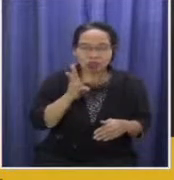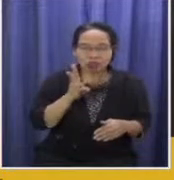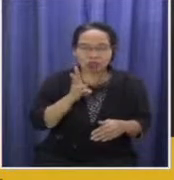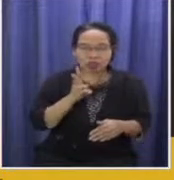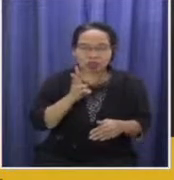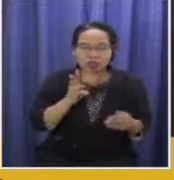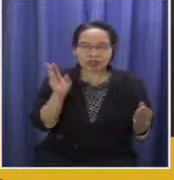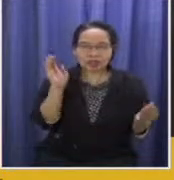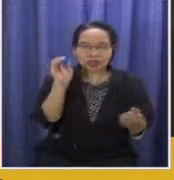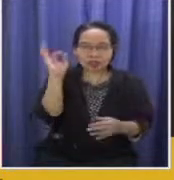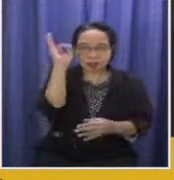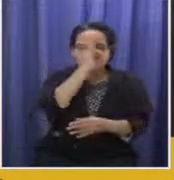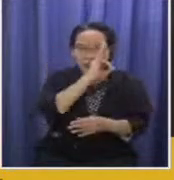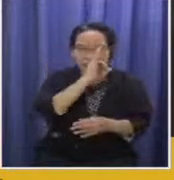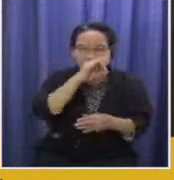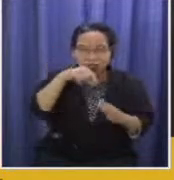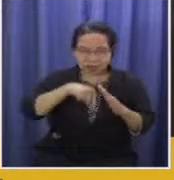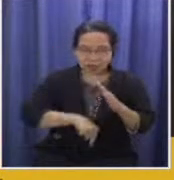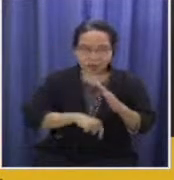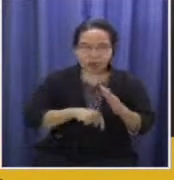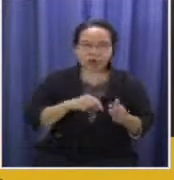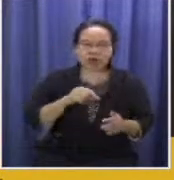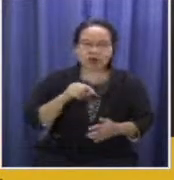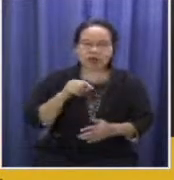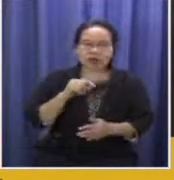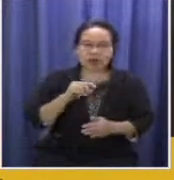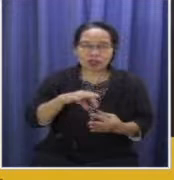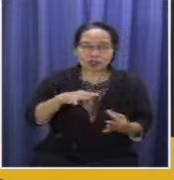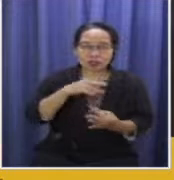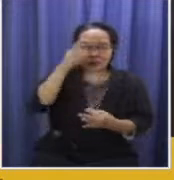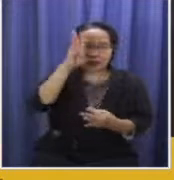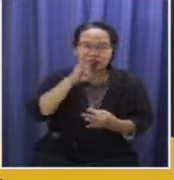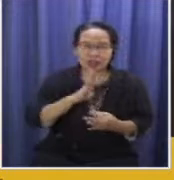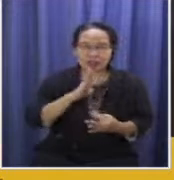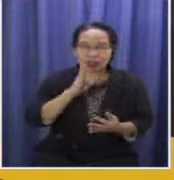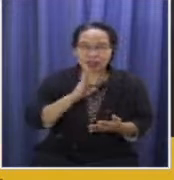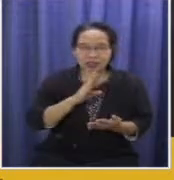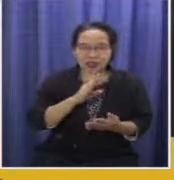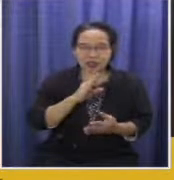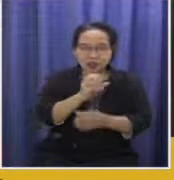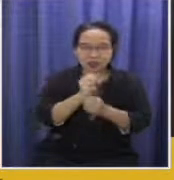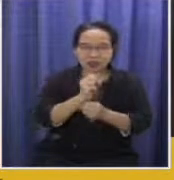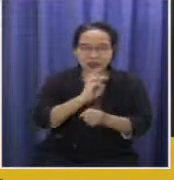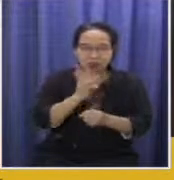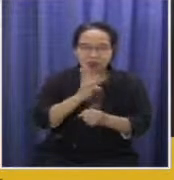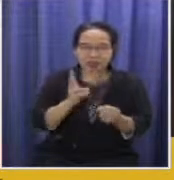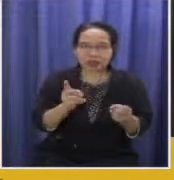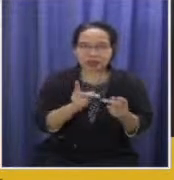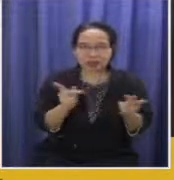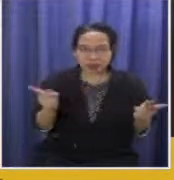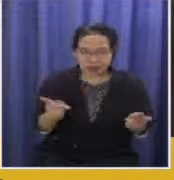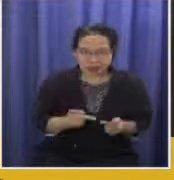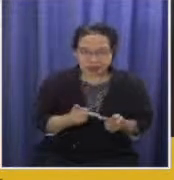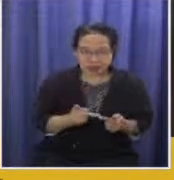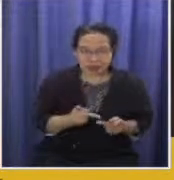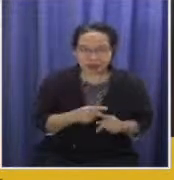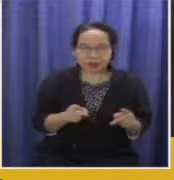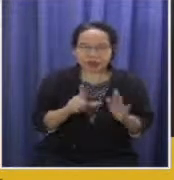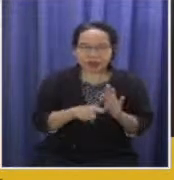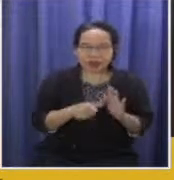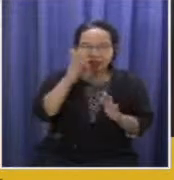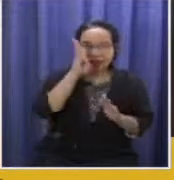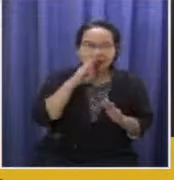On the face of the deep was the Spirit of God holding the waters in its place. But later